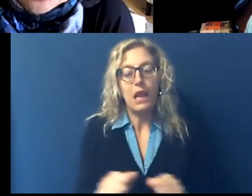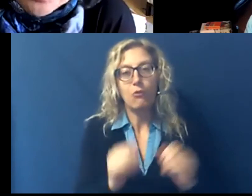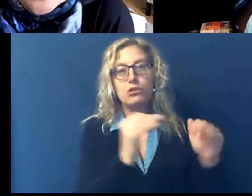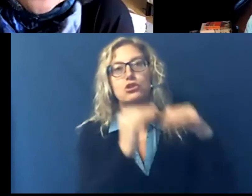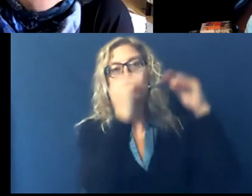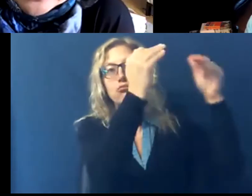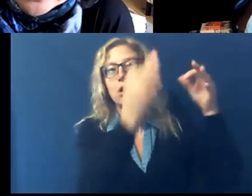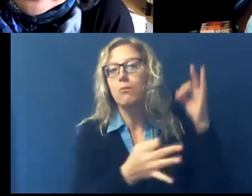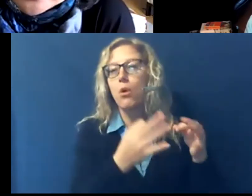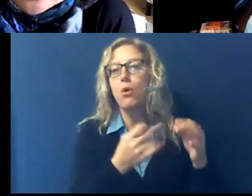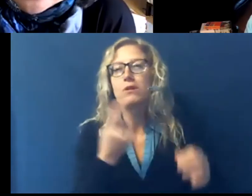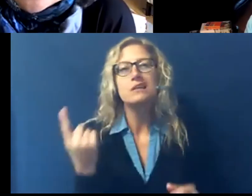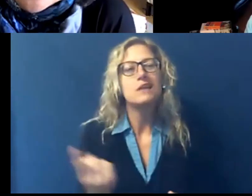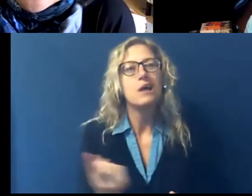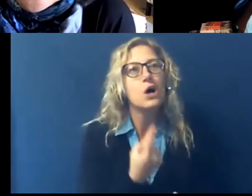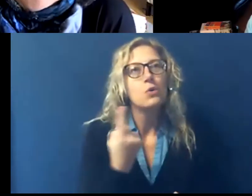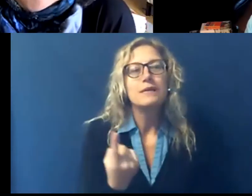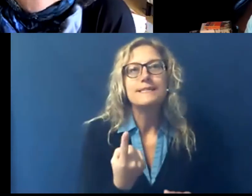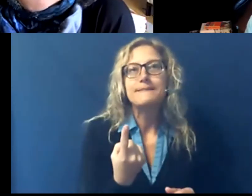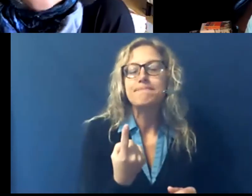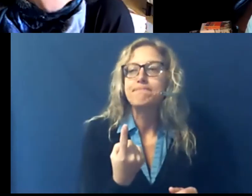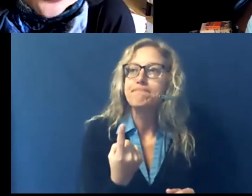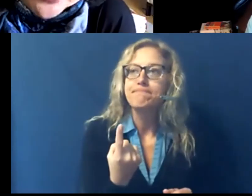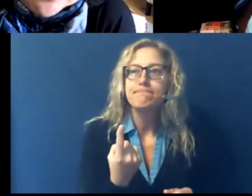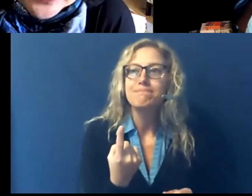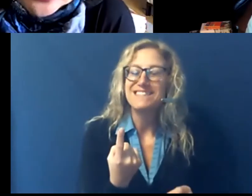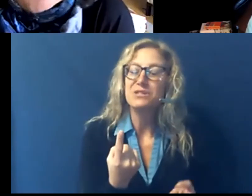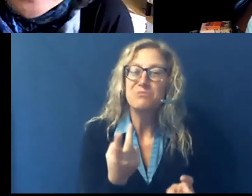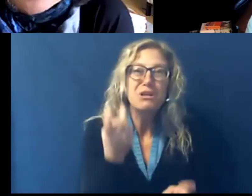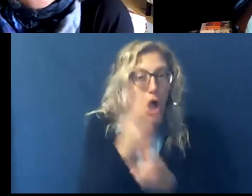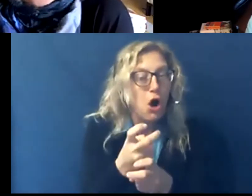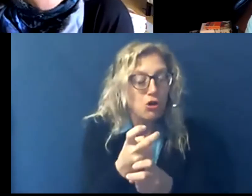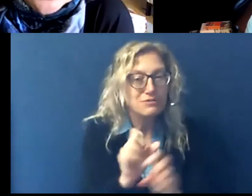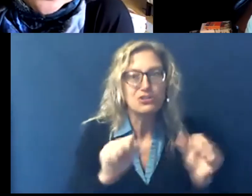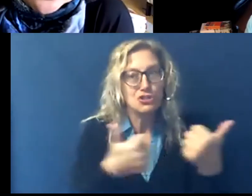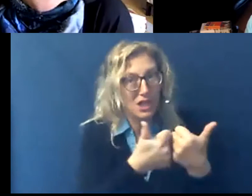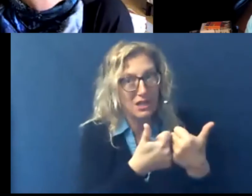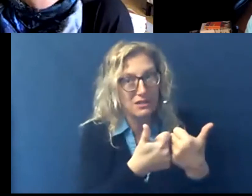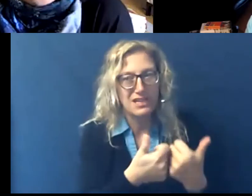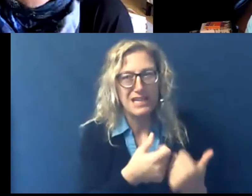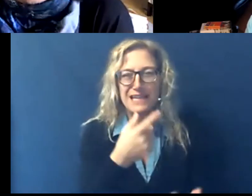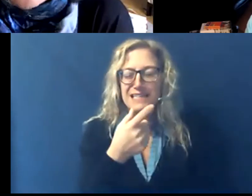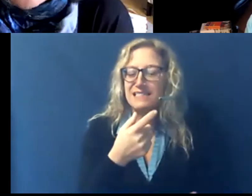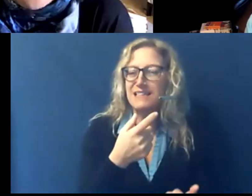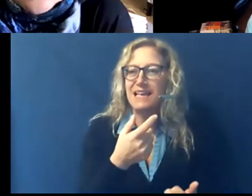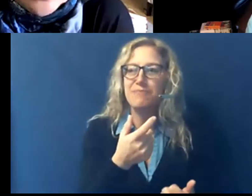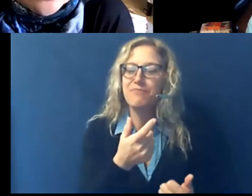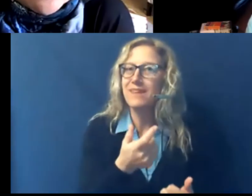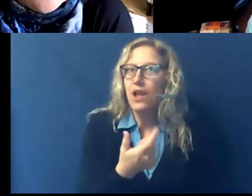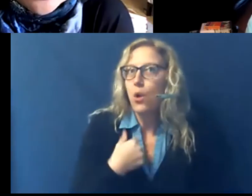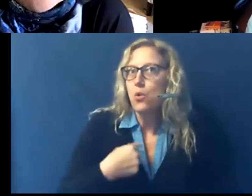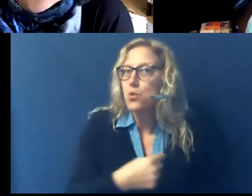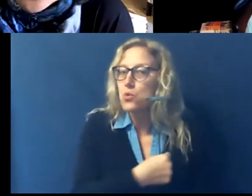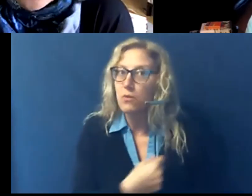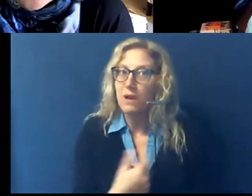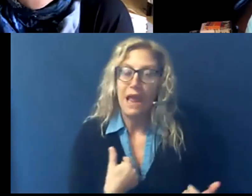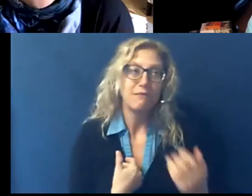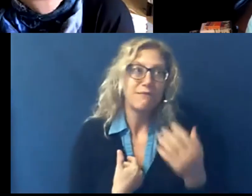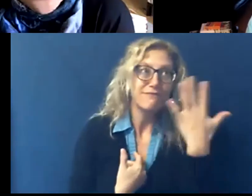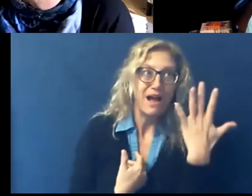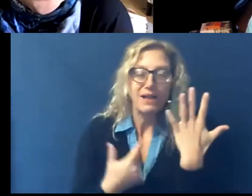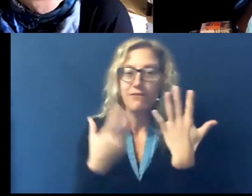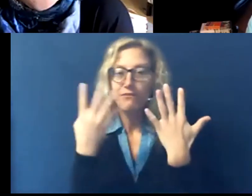has always been challenging, always been hostile. At best, we had a